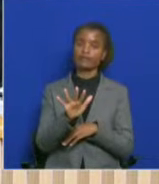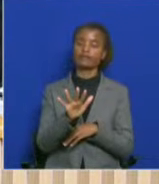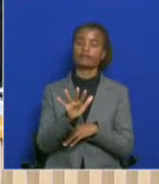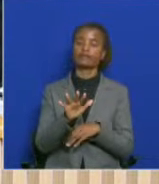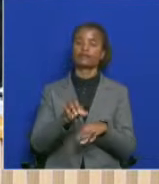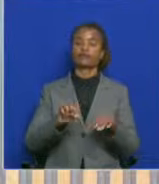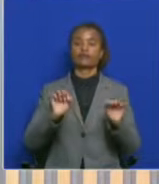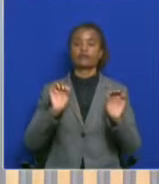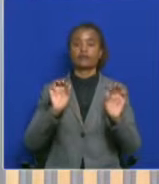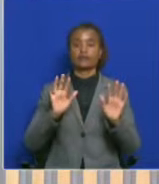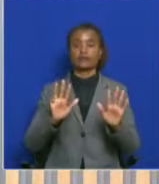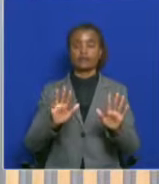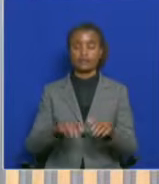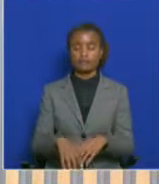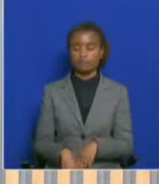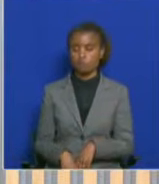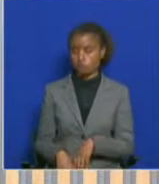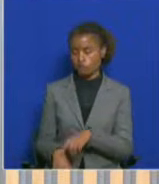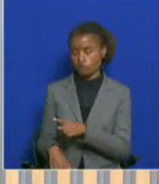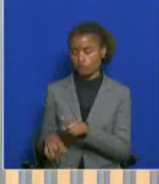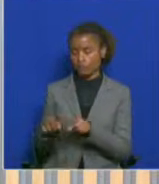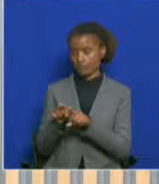We have a similar problem again.